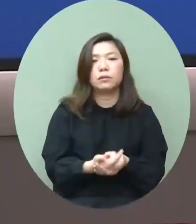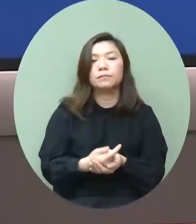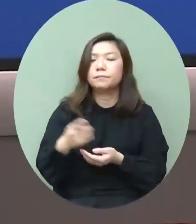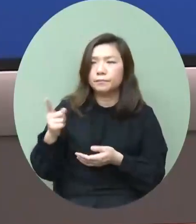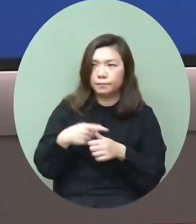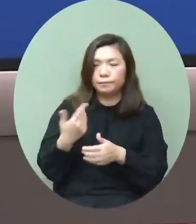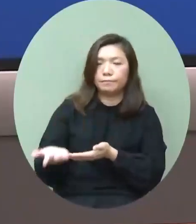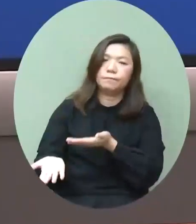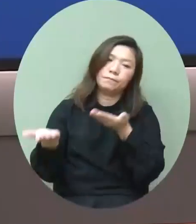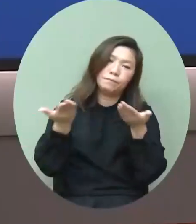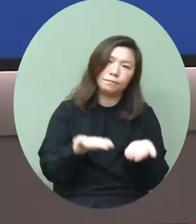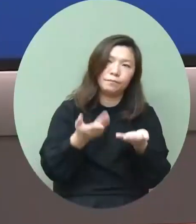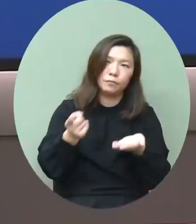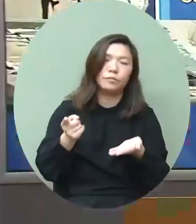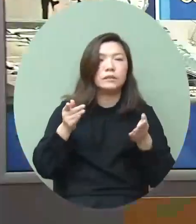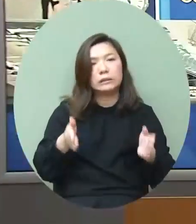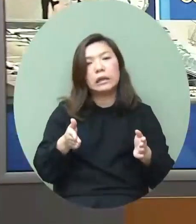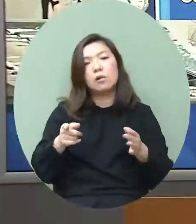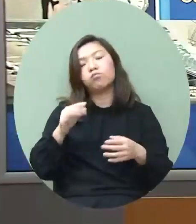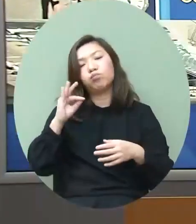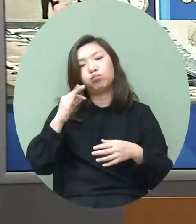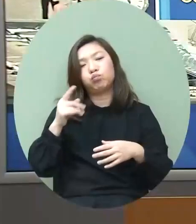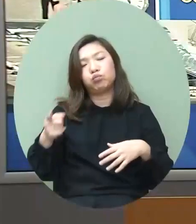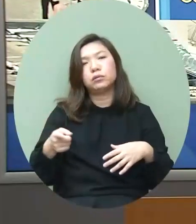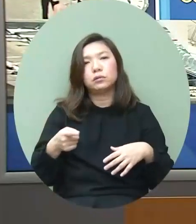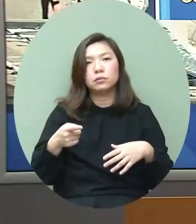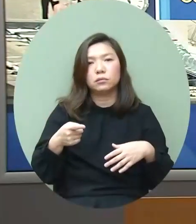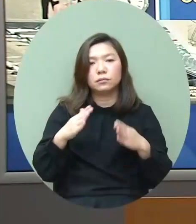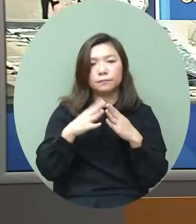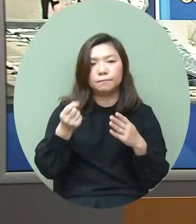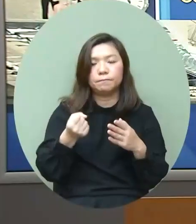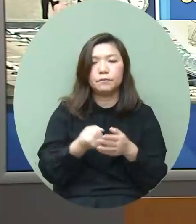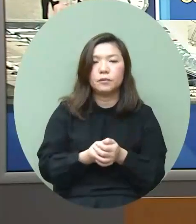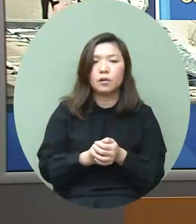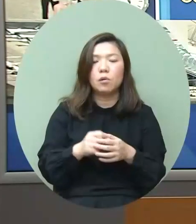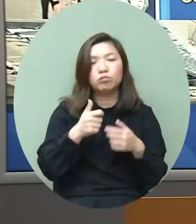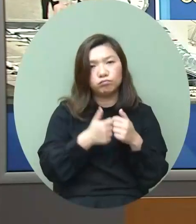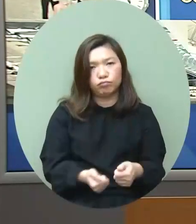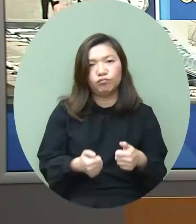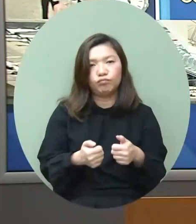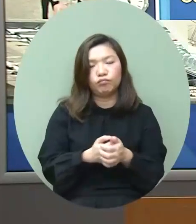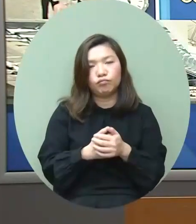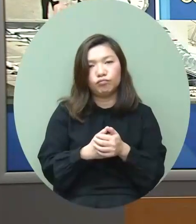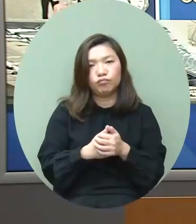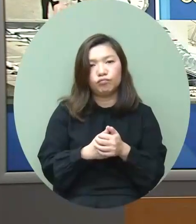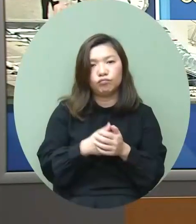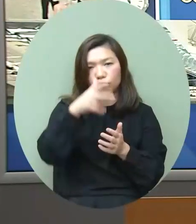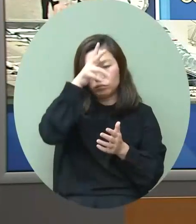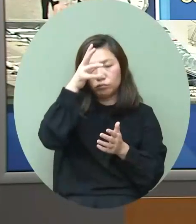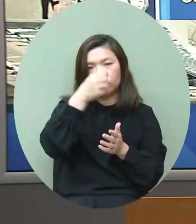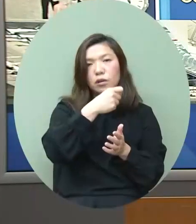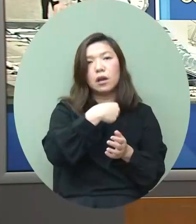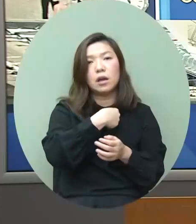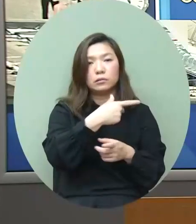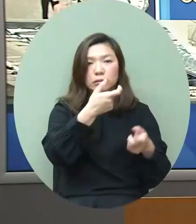E. In response to the questions regarding what are the messages that we want to convey to the business community I think there are two Firstly,